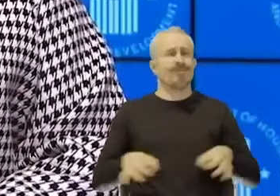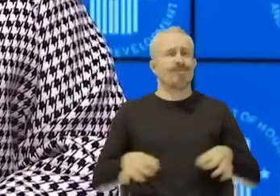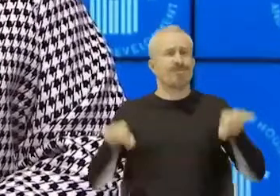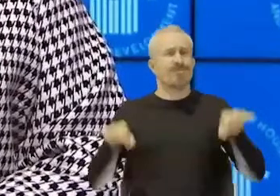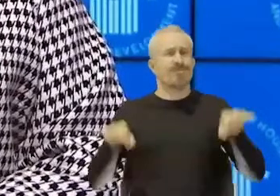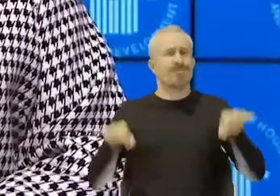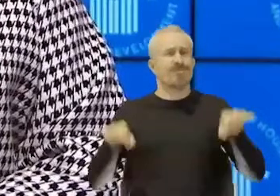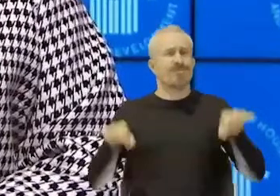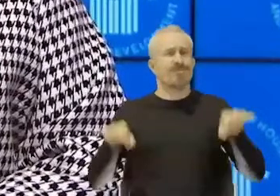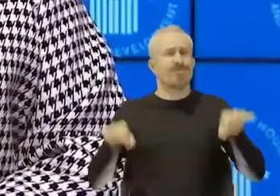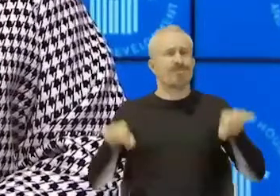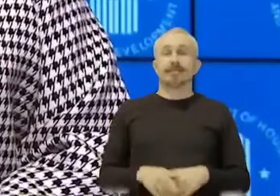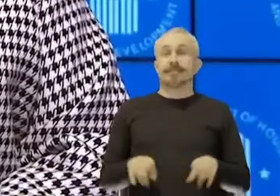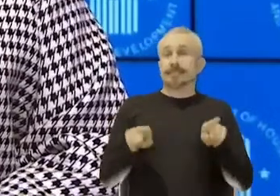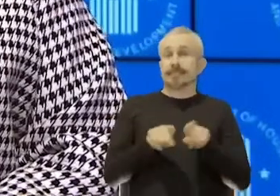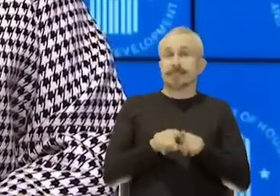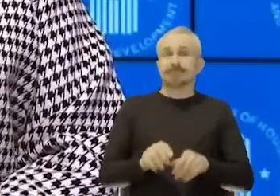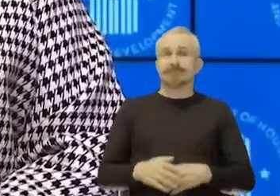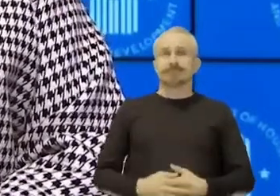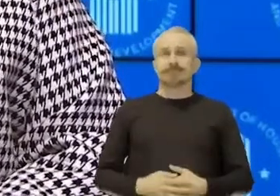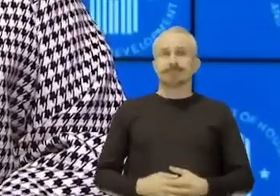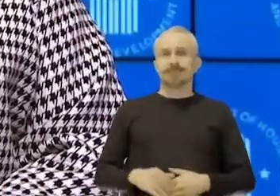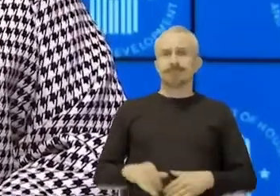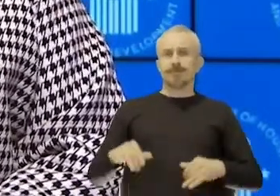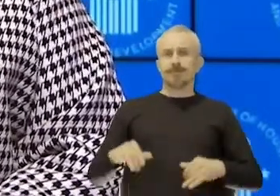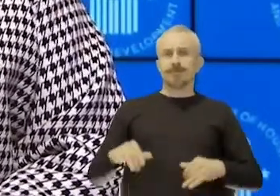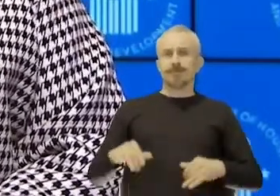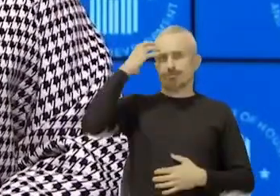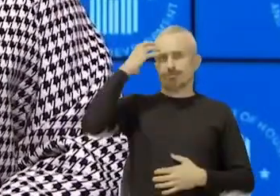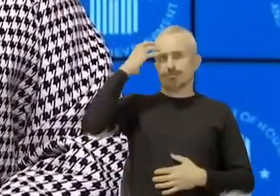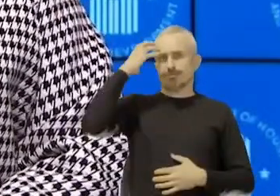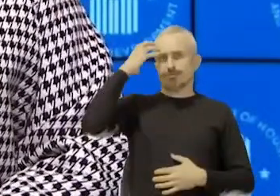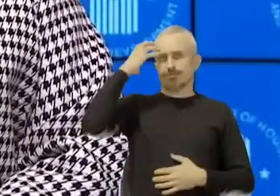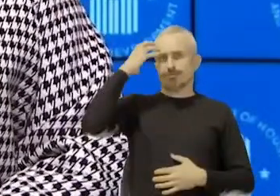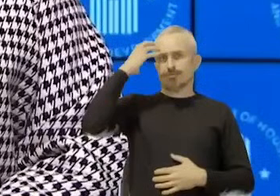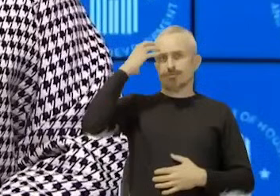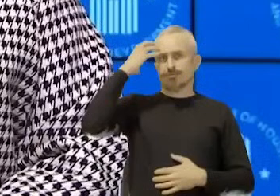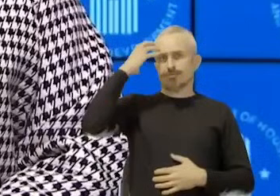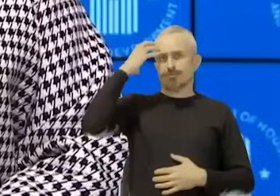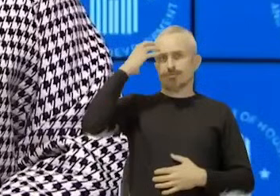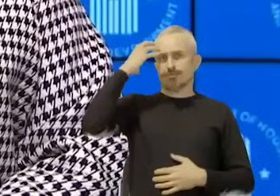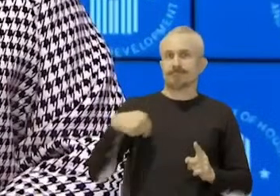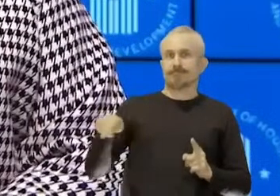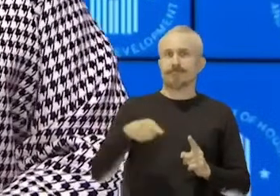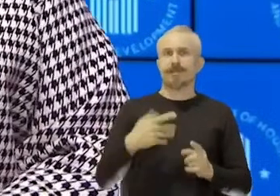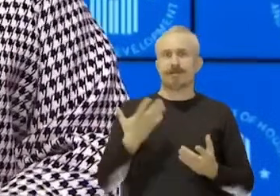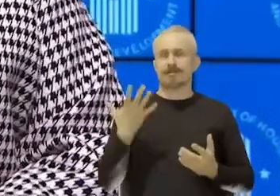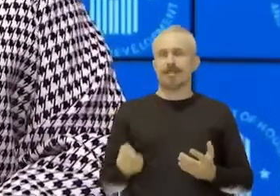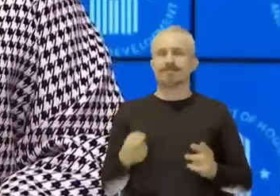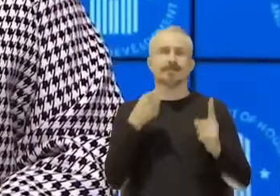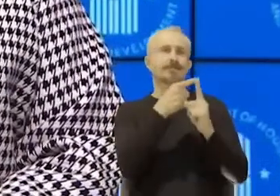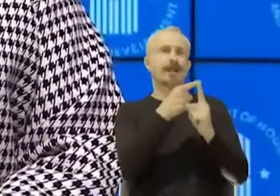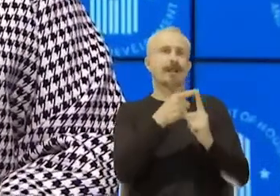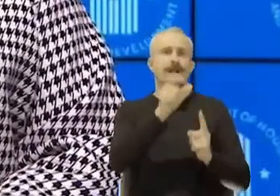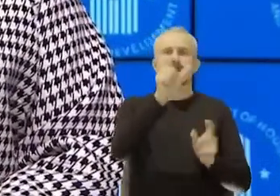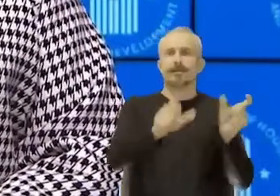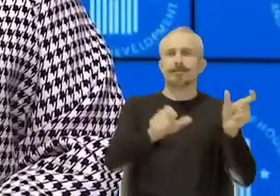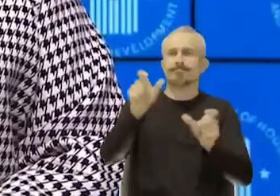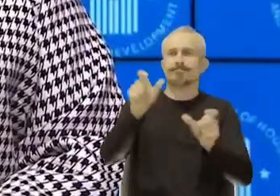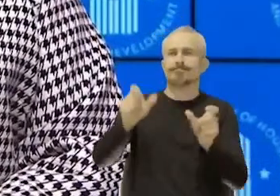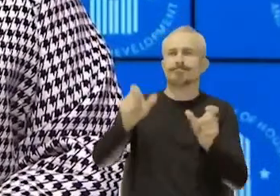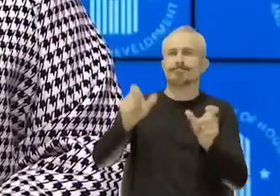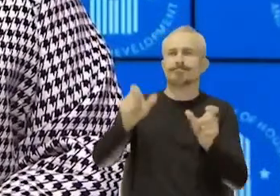our mission to ensure that every American has a stable, safe, and accessible home. Our department